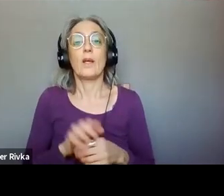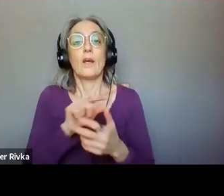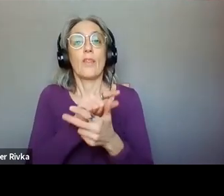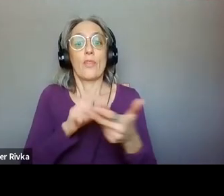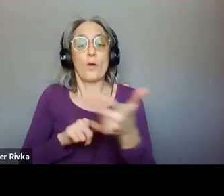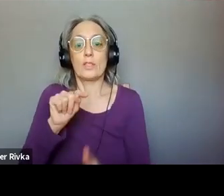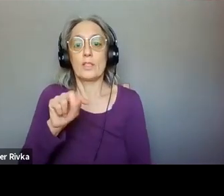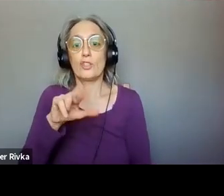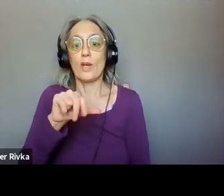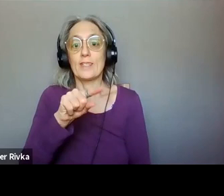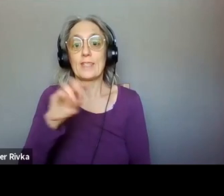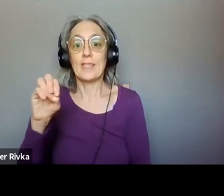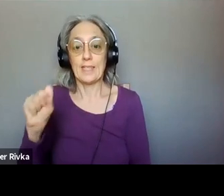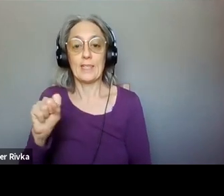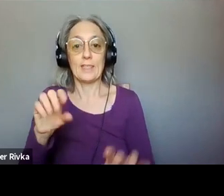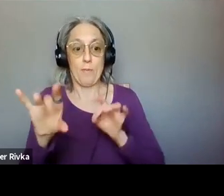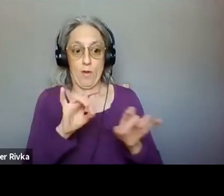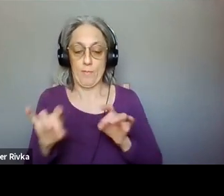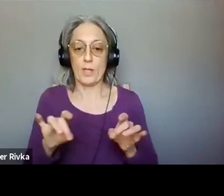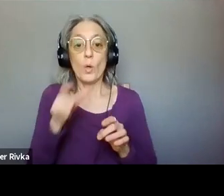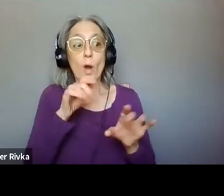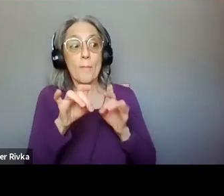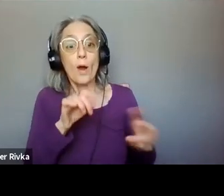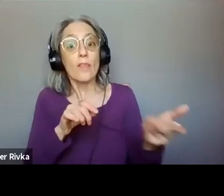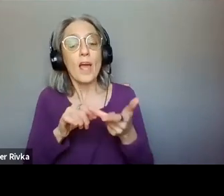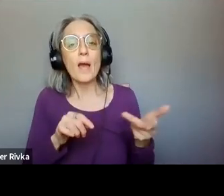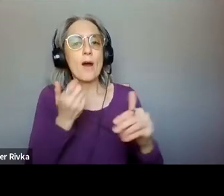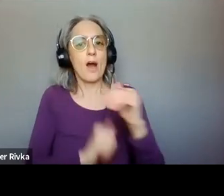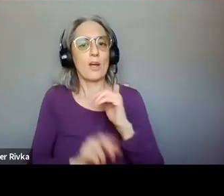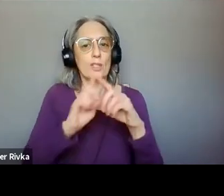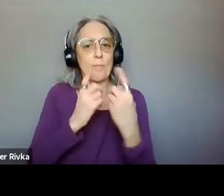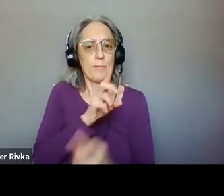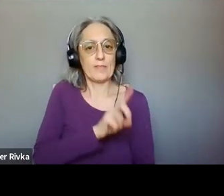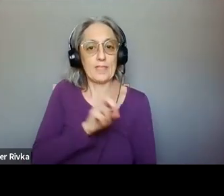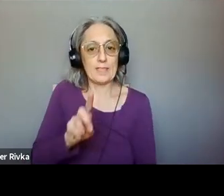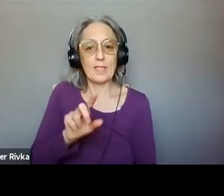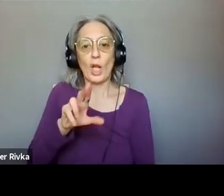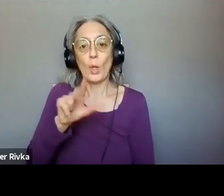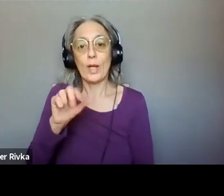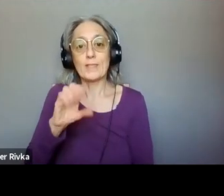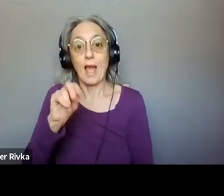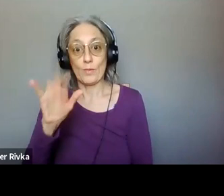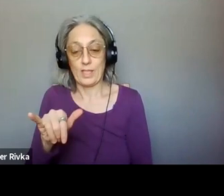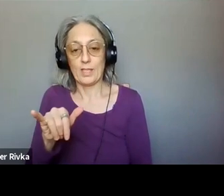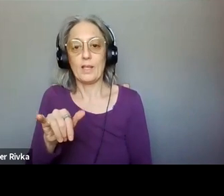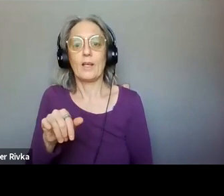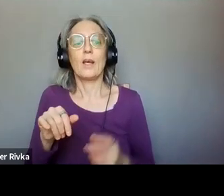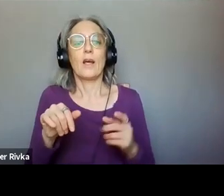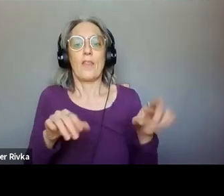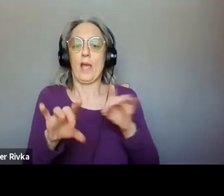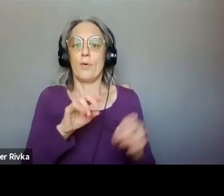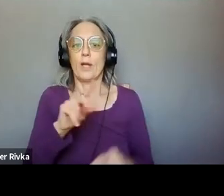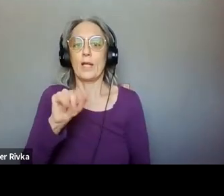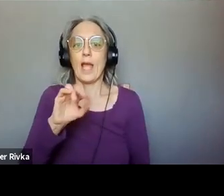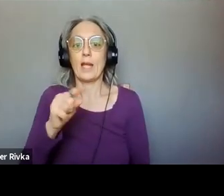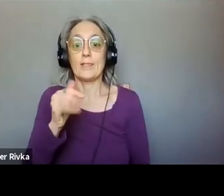are appointments made by the Department of Developmental Disabilities, Lucas County, and they appointed Katie Hunt